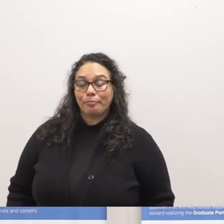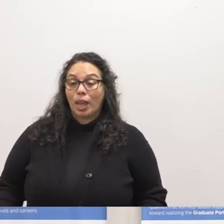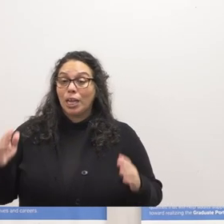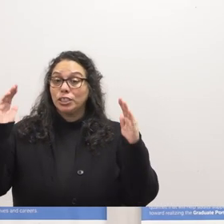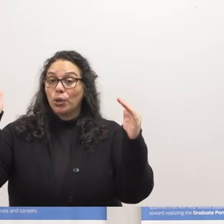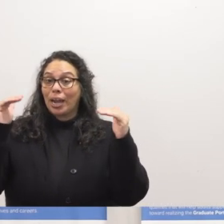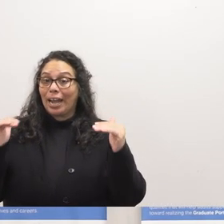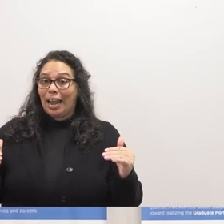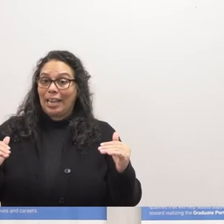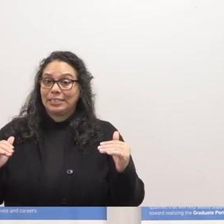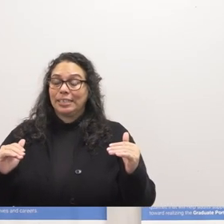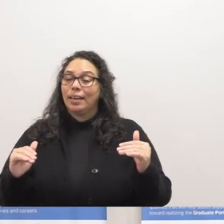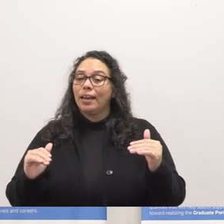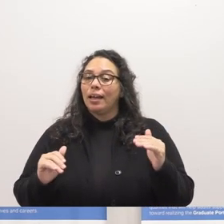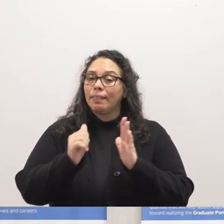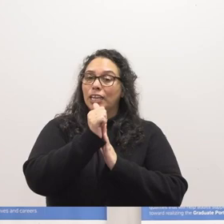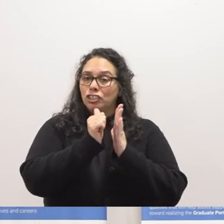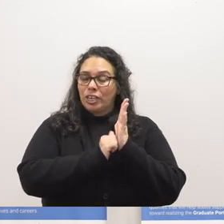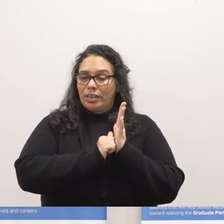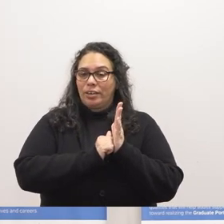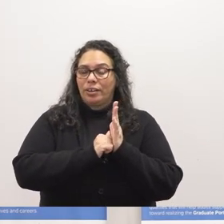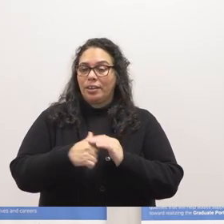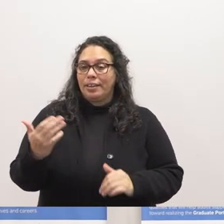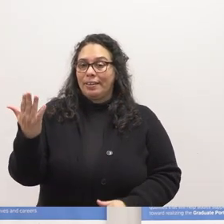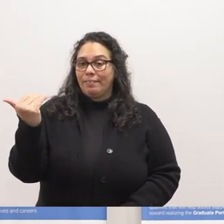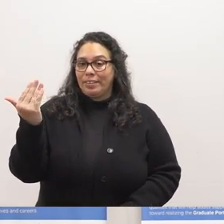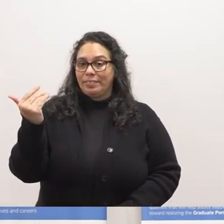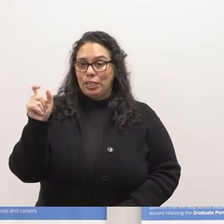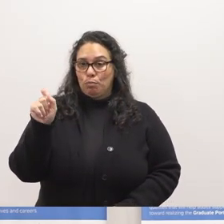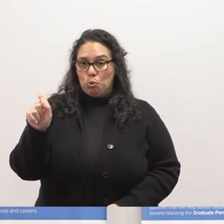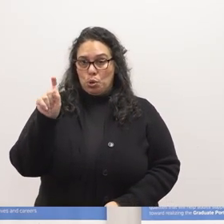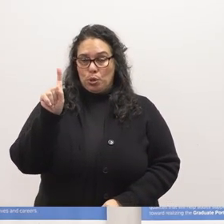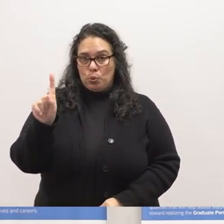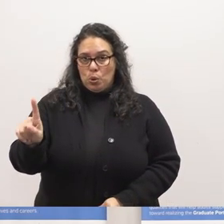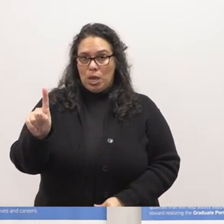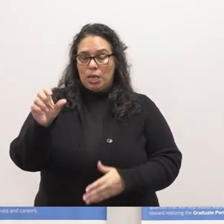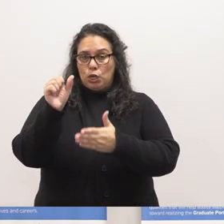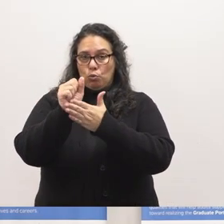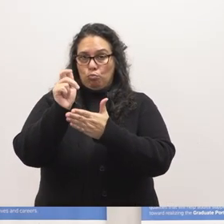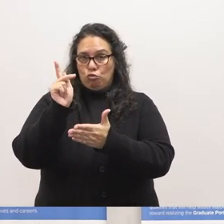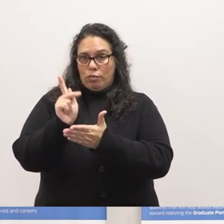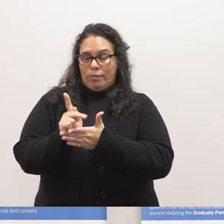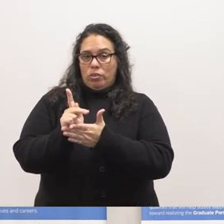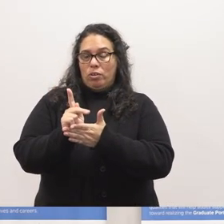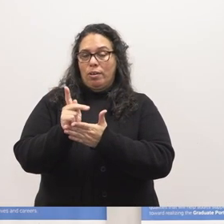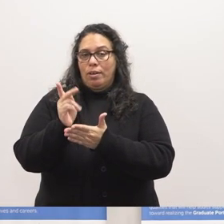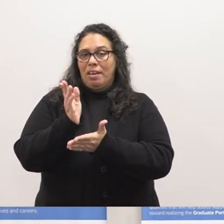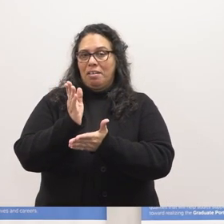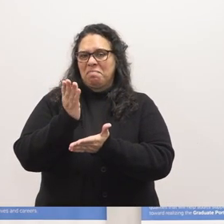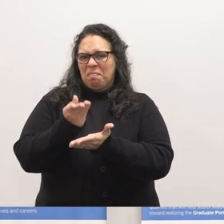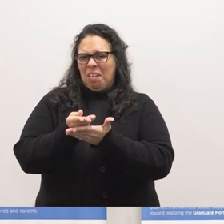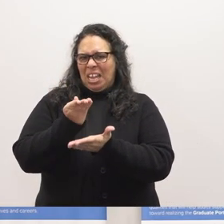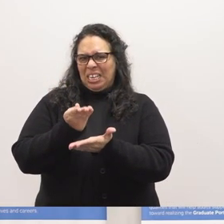Next on the agenda, we have item 15.1, approval of finance report